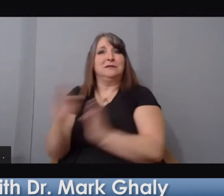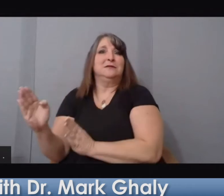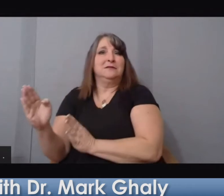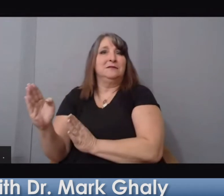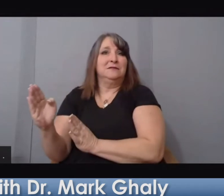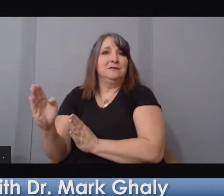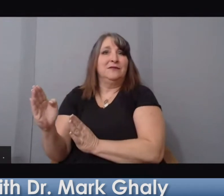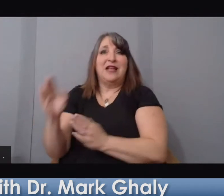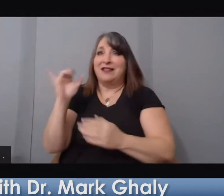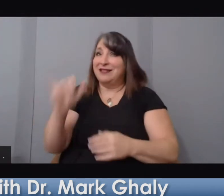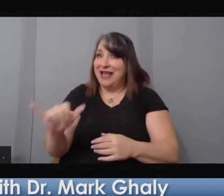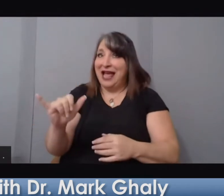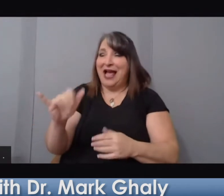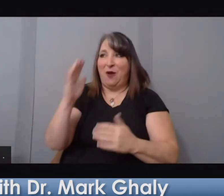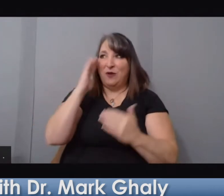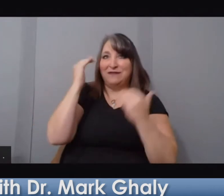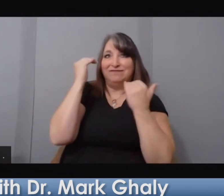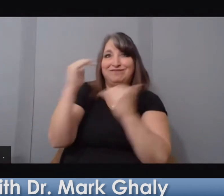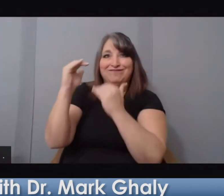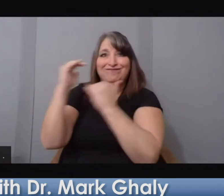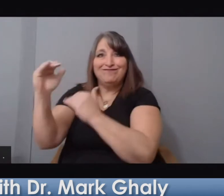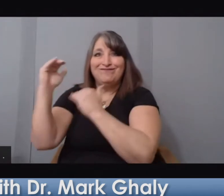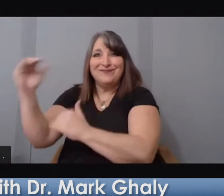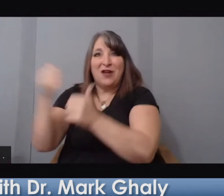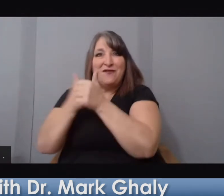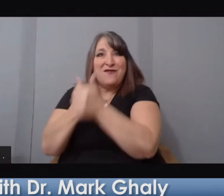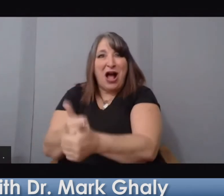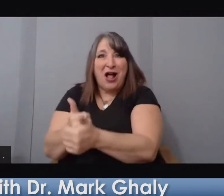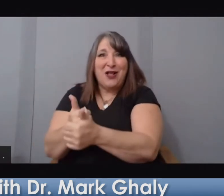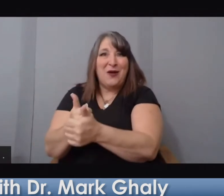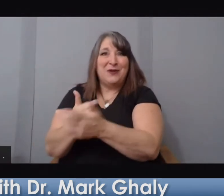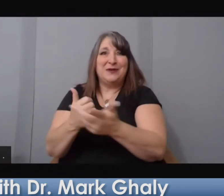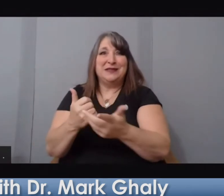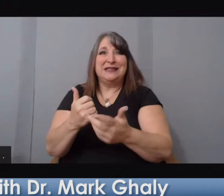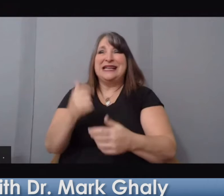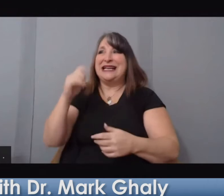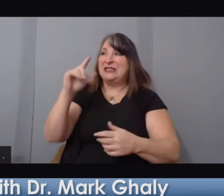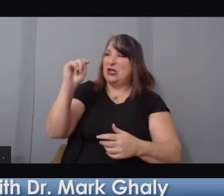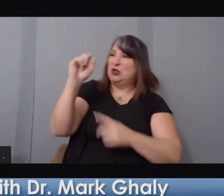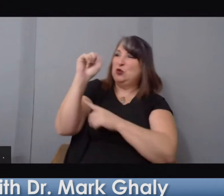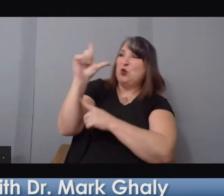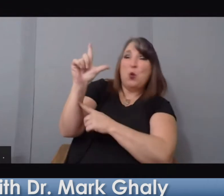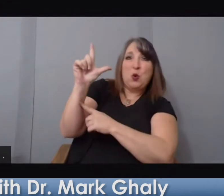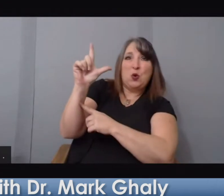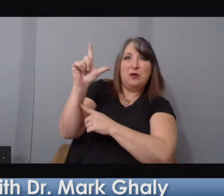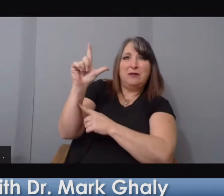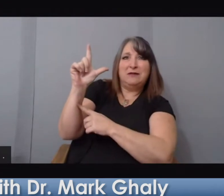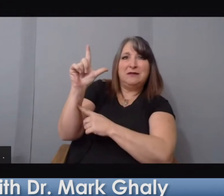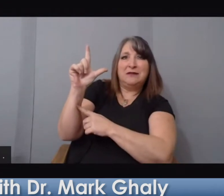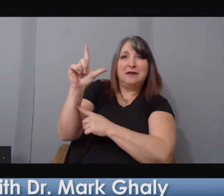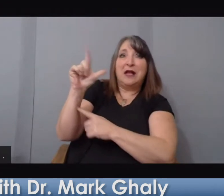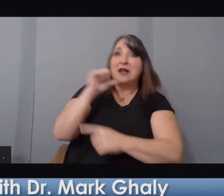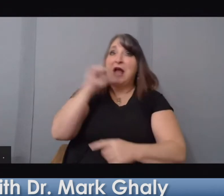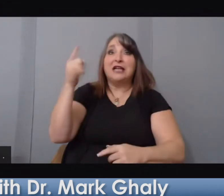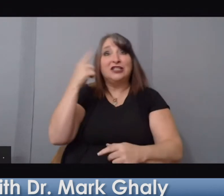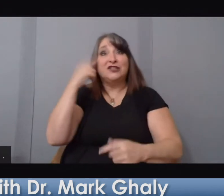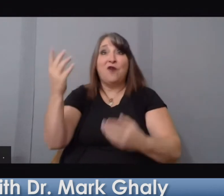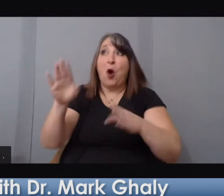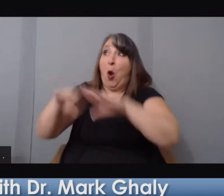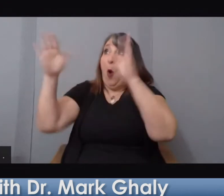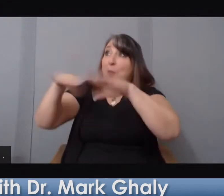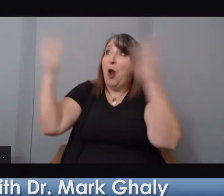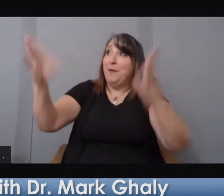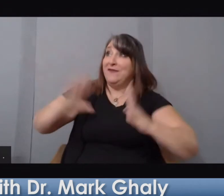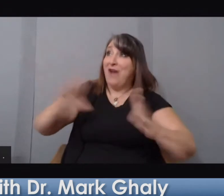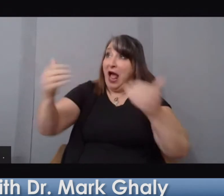that restricts. As we've always said, it's a tool not just to loosen, but to tighten our restrictions as well. And we believe that